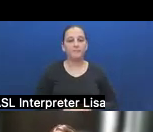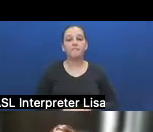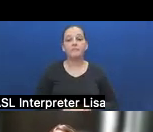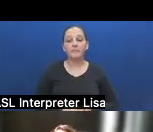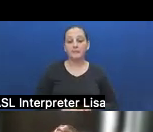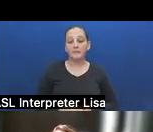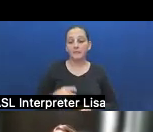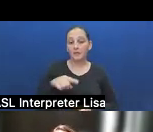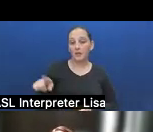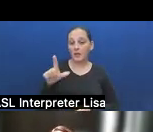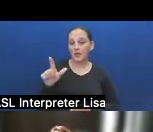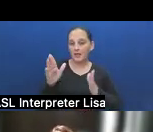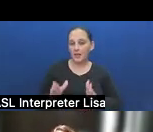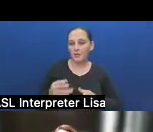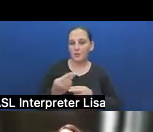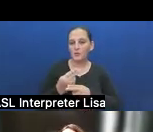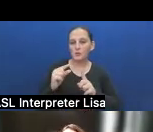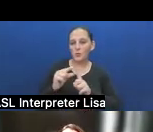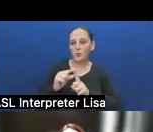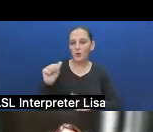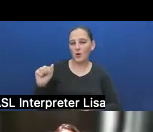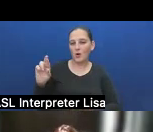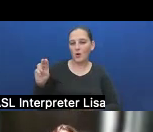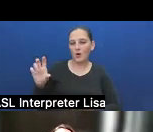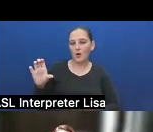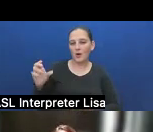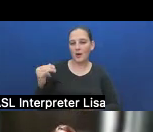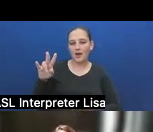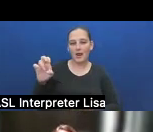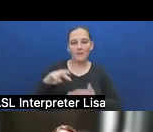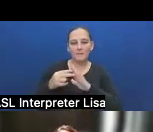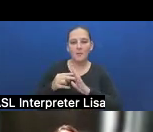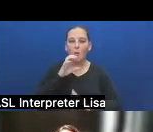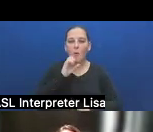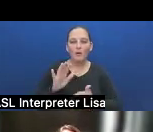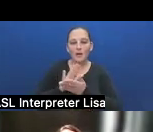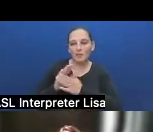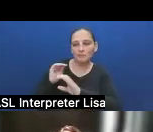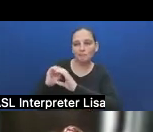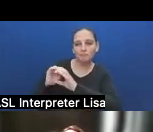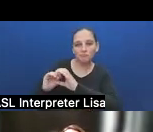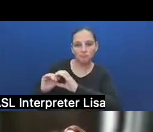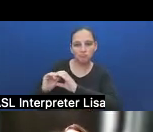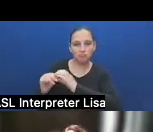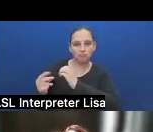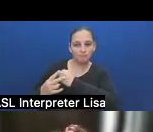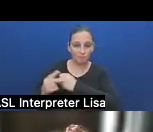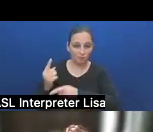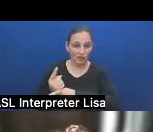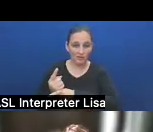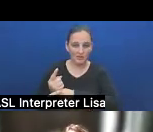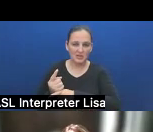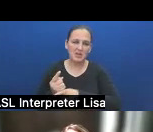librarians use a term archive in one way of like a repository of old documents, which this also looks at as